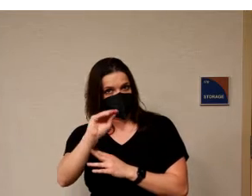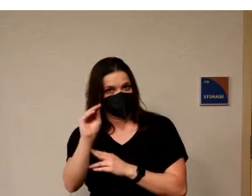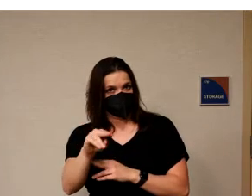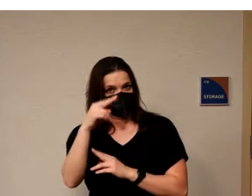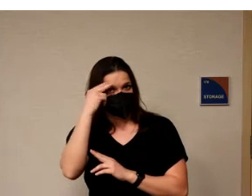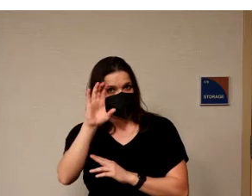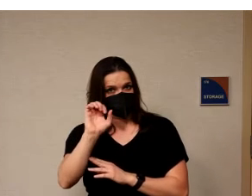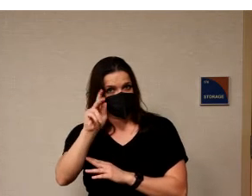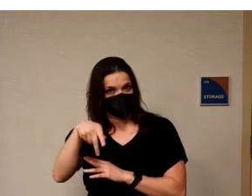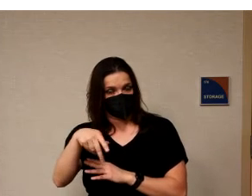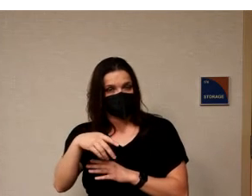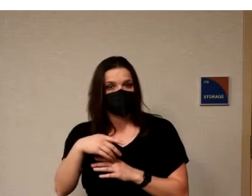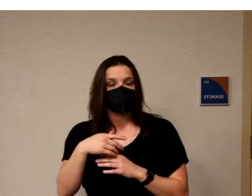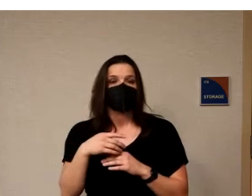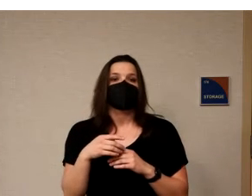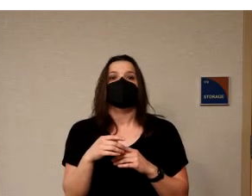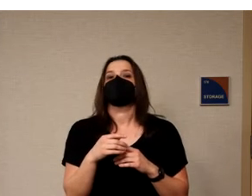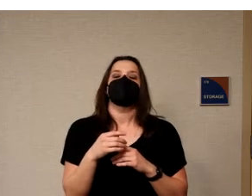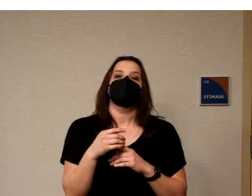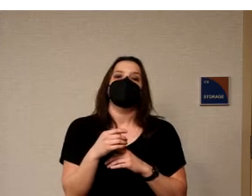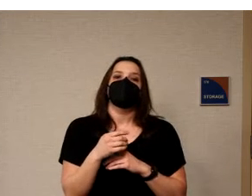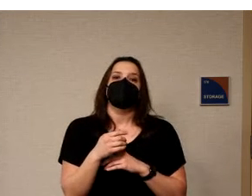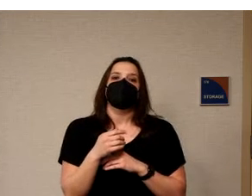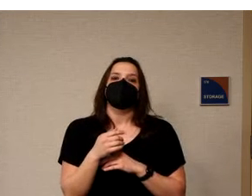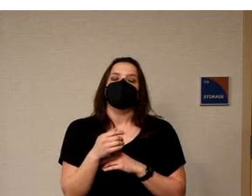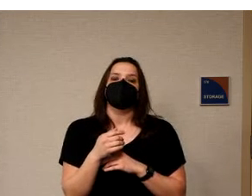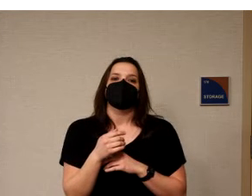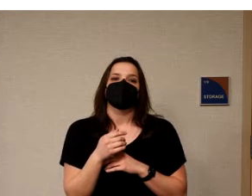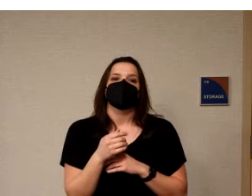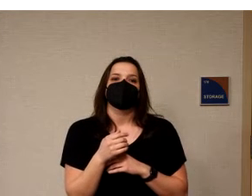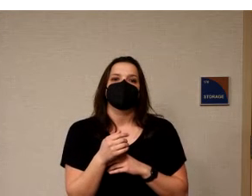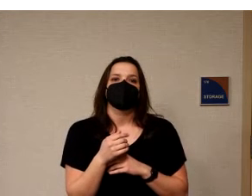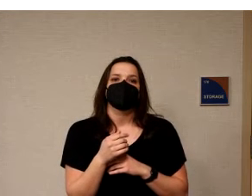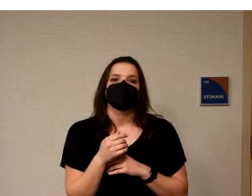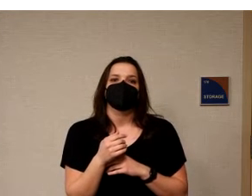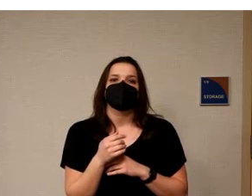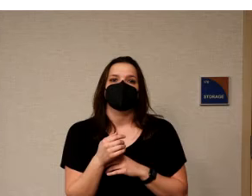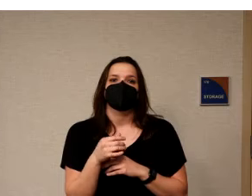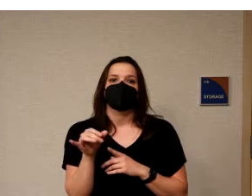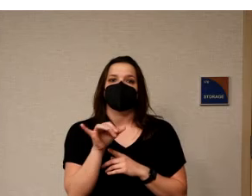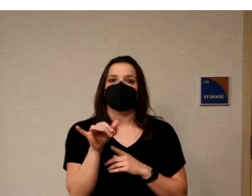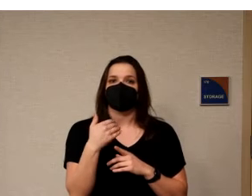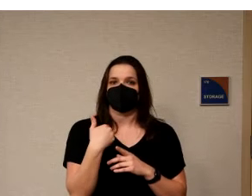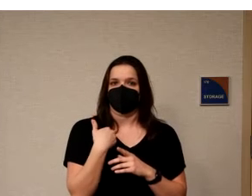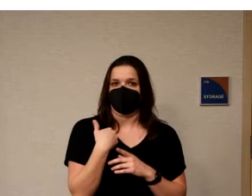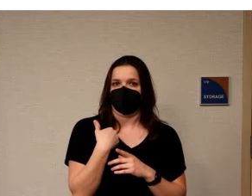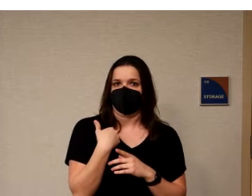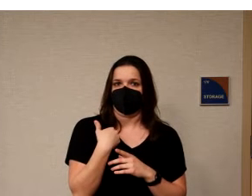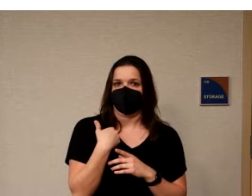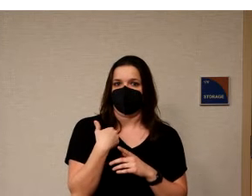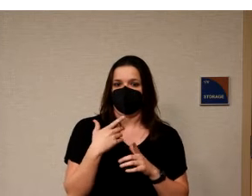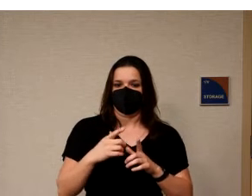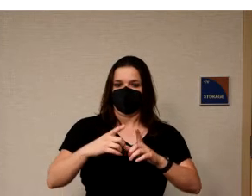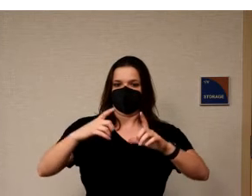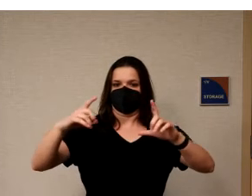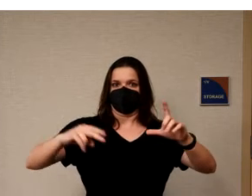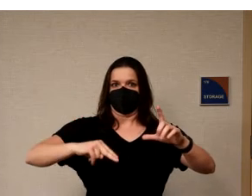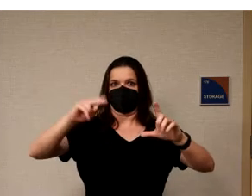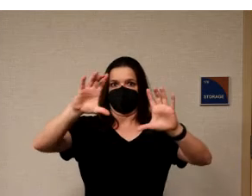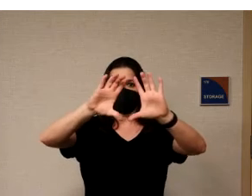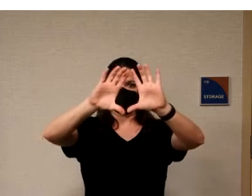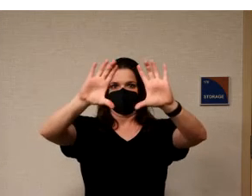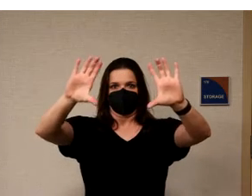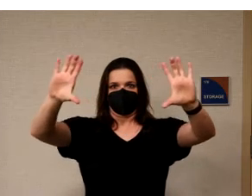29.91% Hispanic CVAP. And then we have this very large northern one,